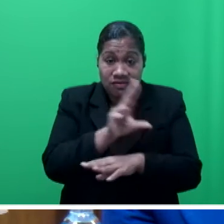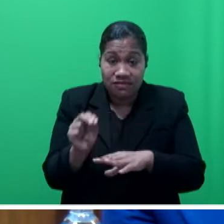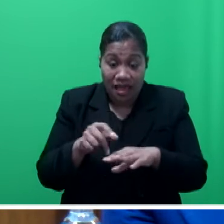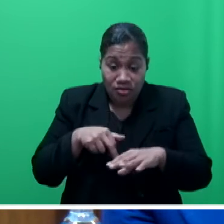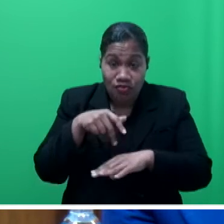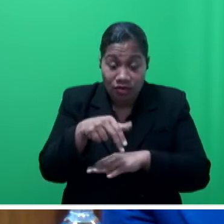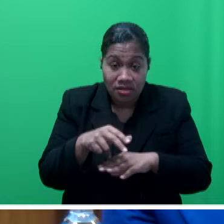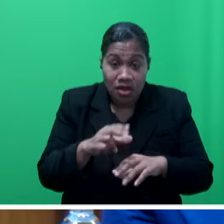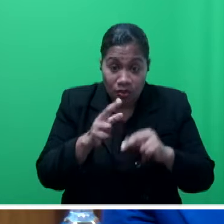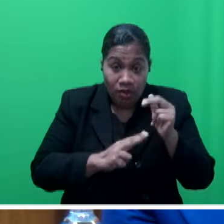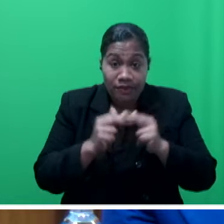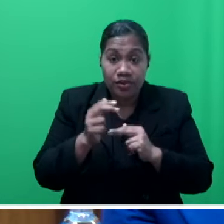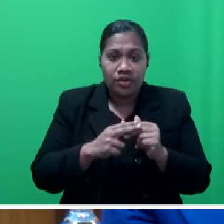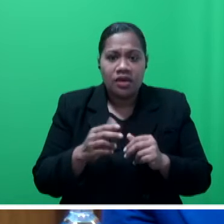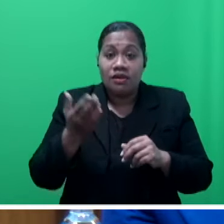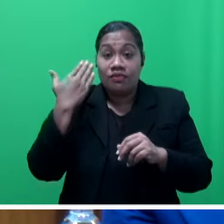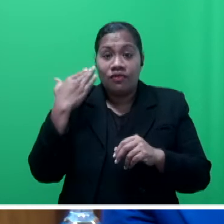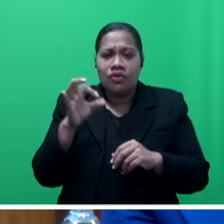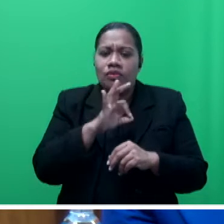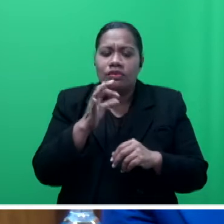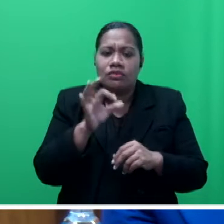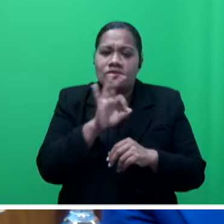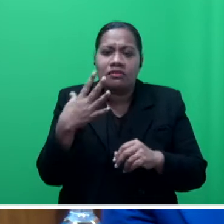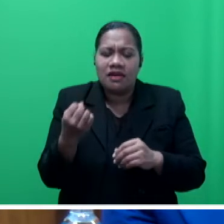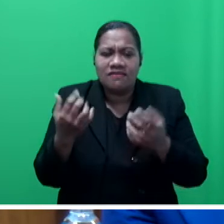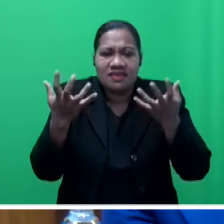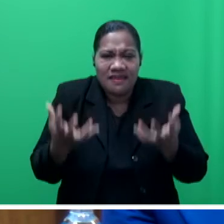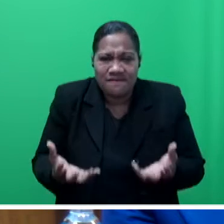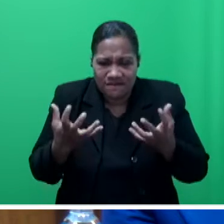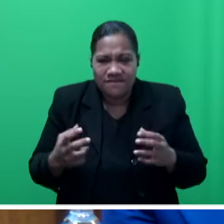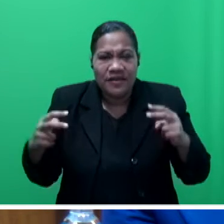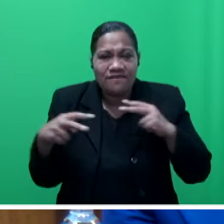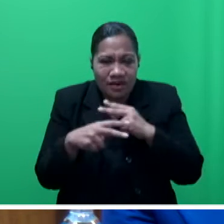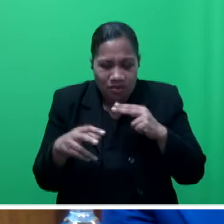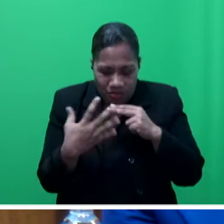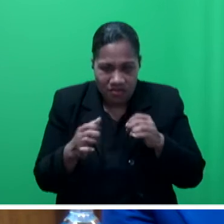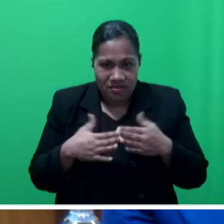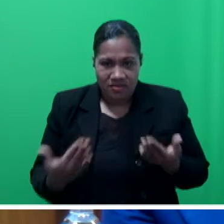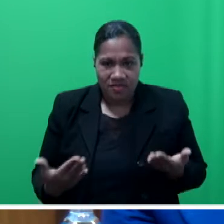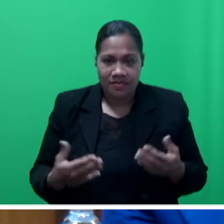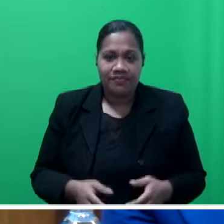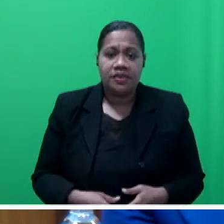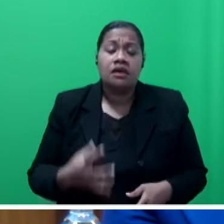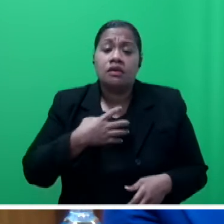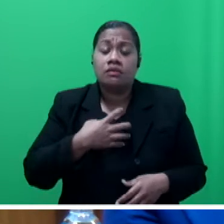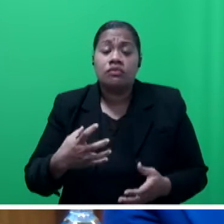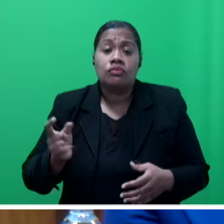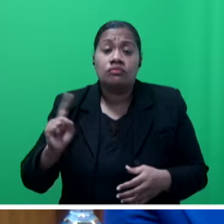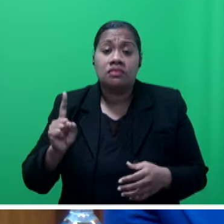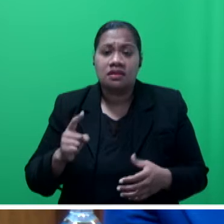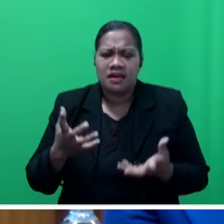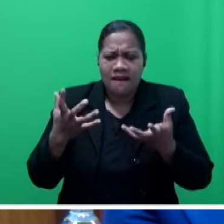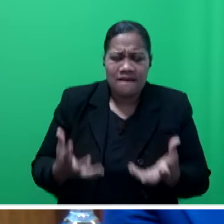we have now on the roads that are using our roads in Fiji. A significant increase in the number of heavy trucks on the Fiji network